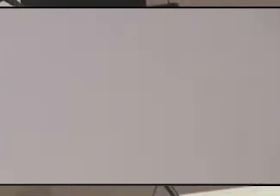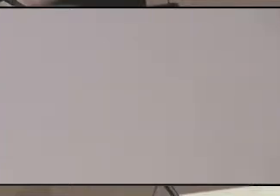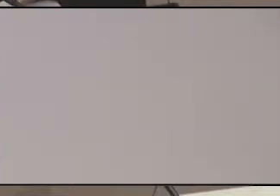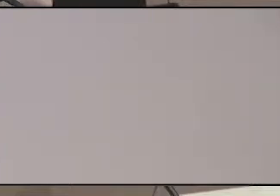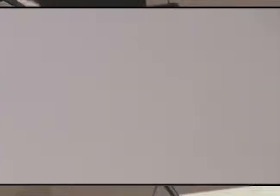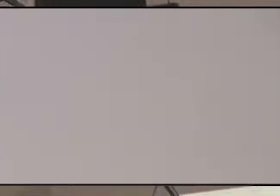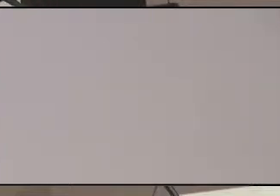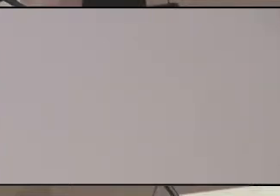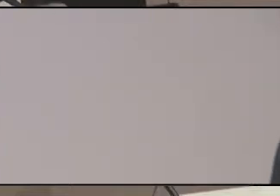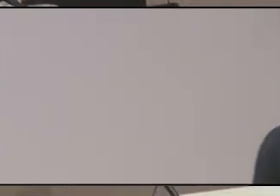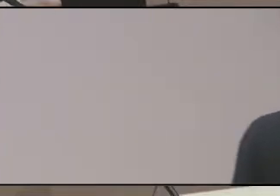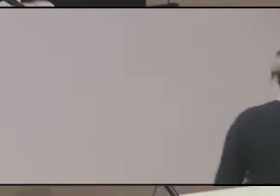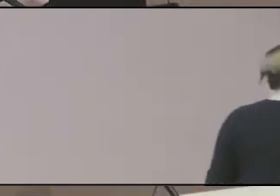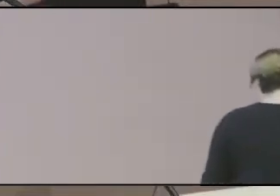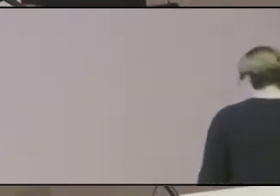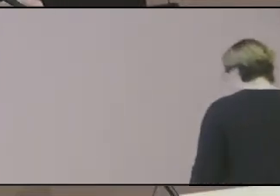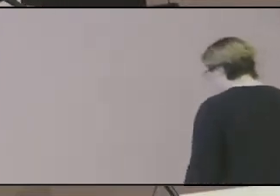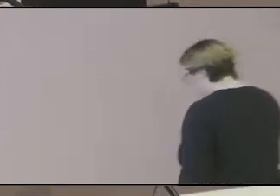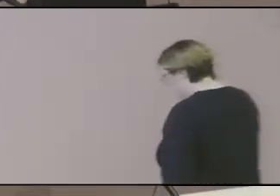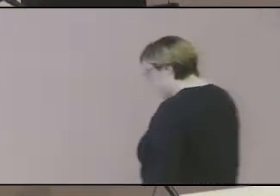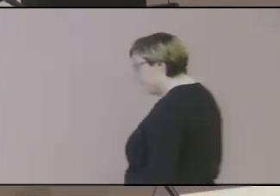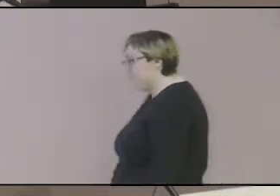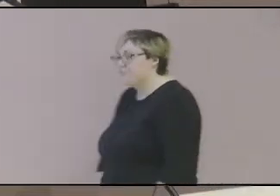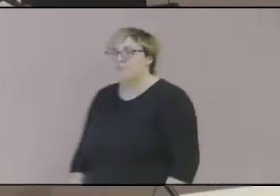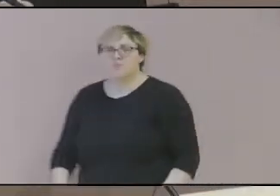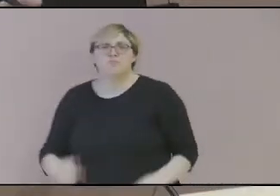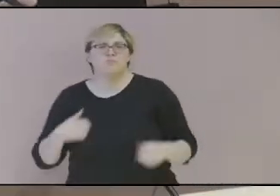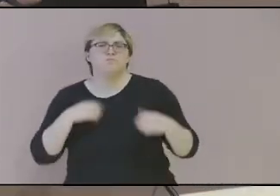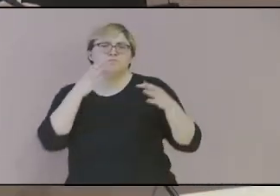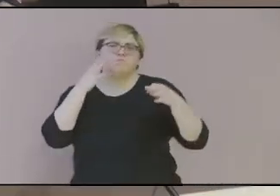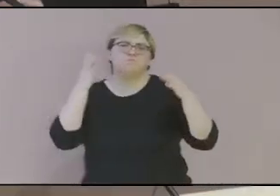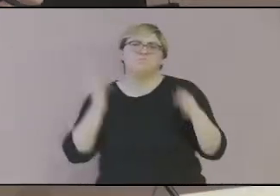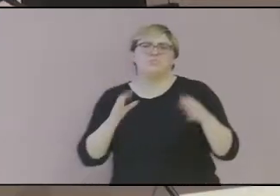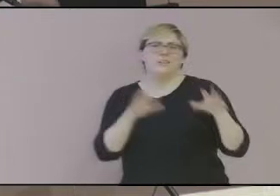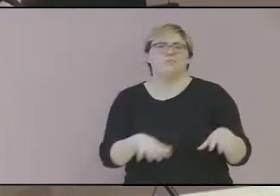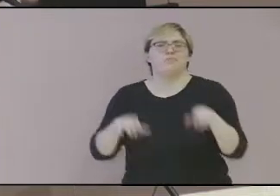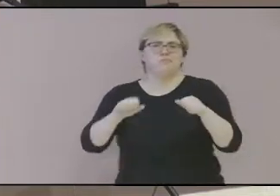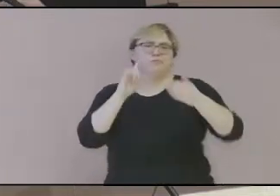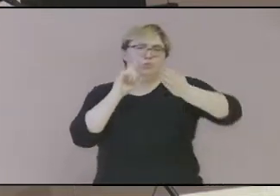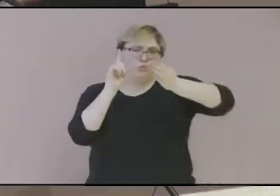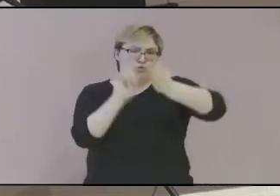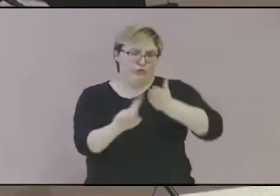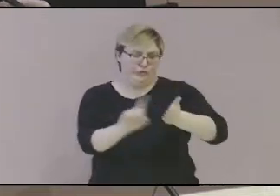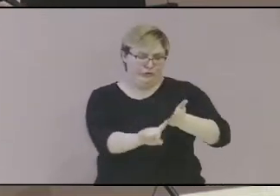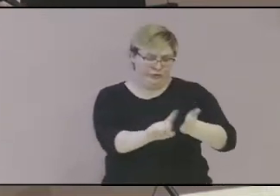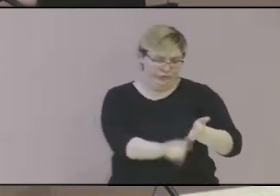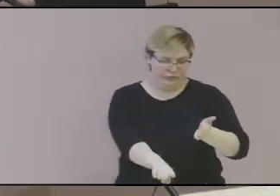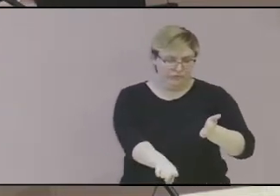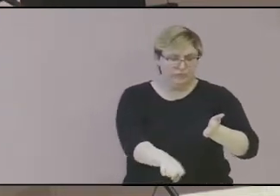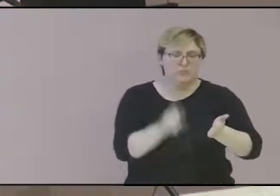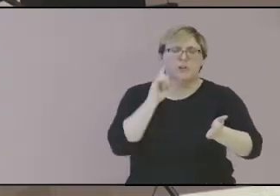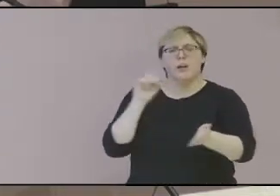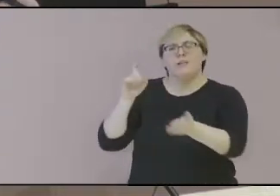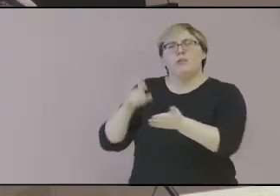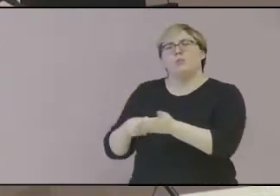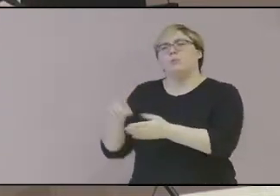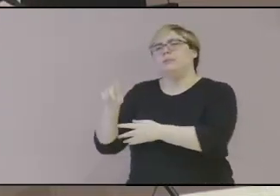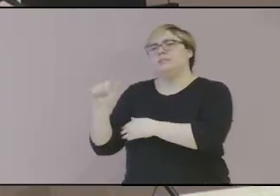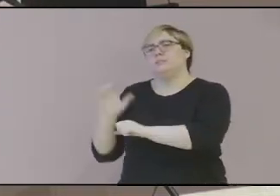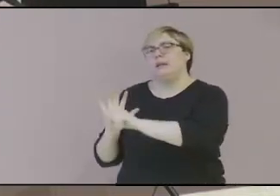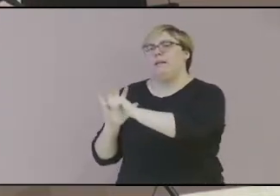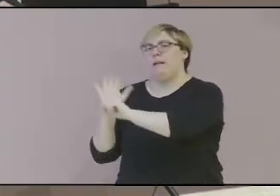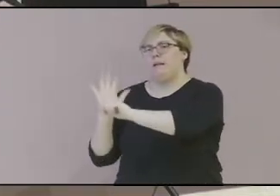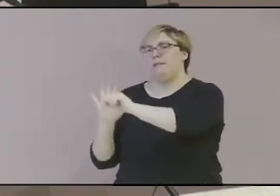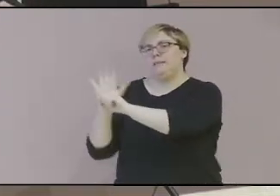disability activist response to the guidelines, which was very effective in changing some aspects of SOFA scoring, as I'll explain